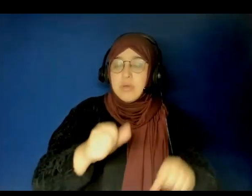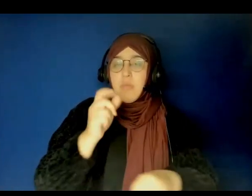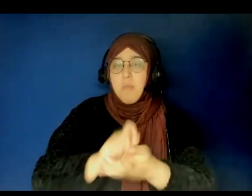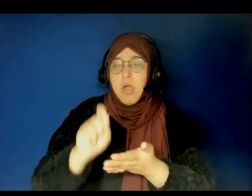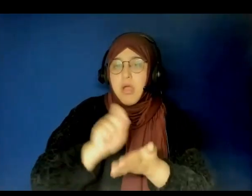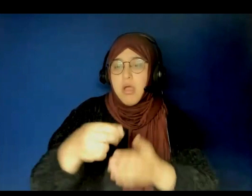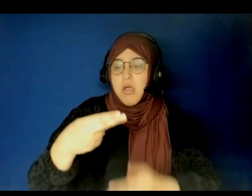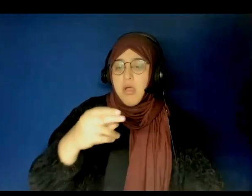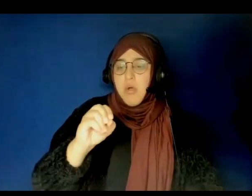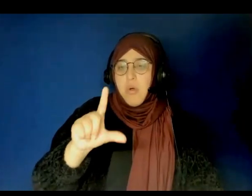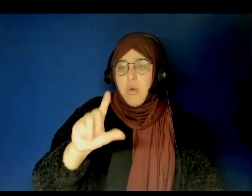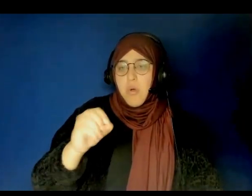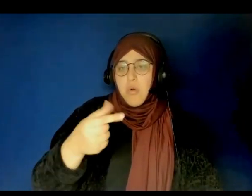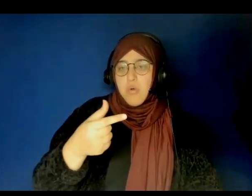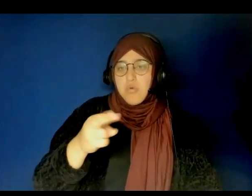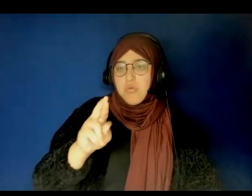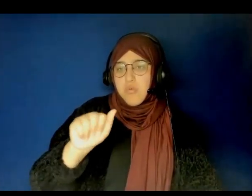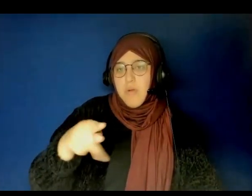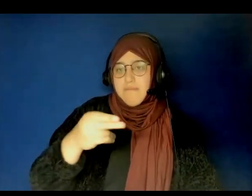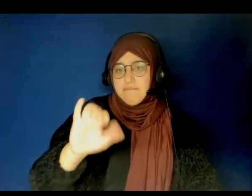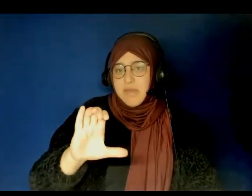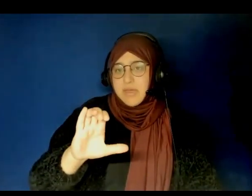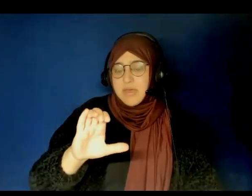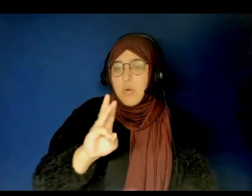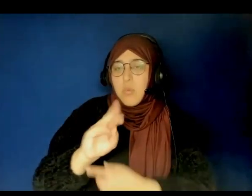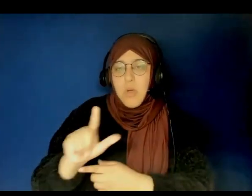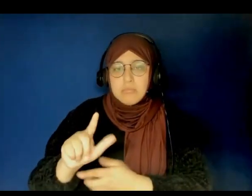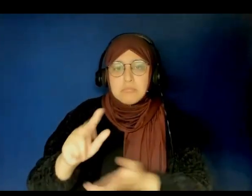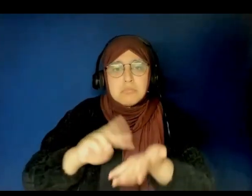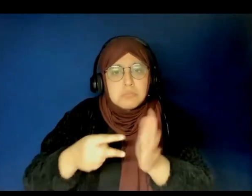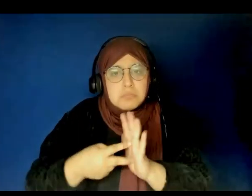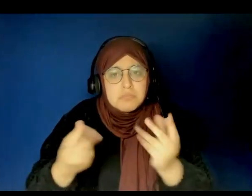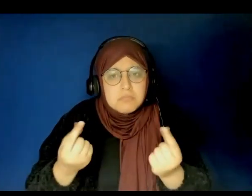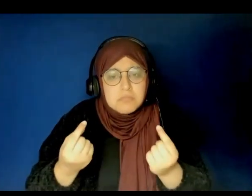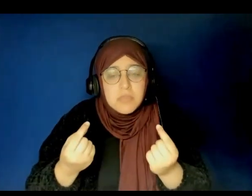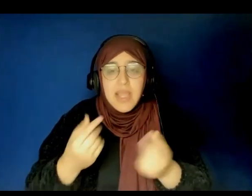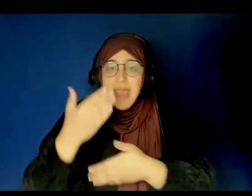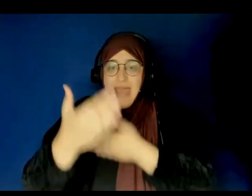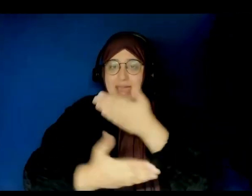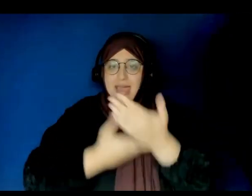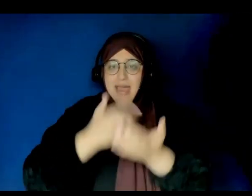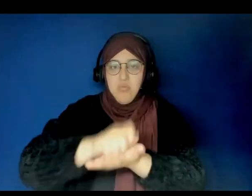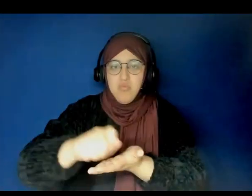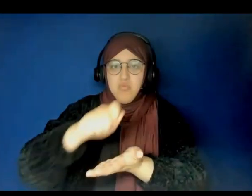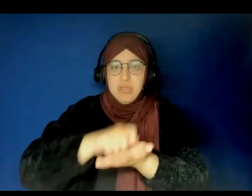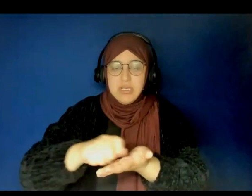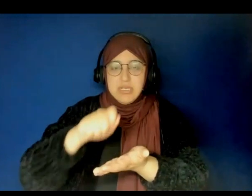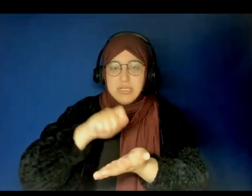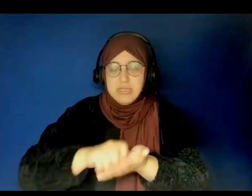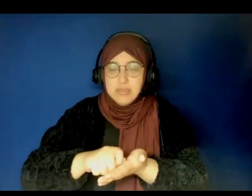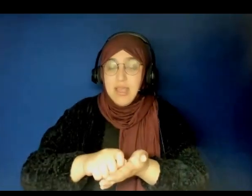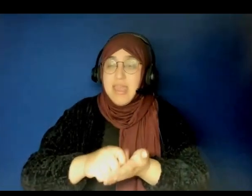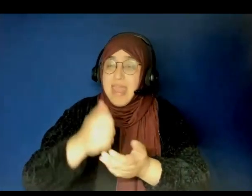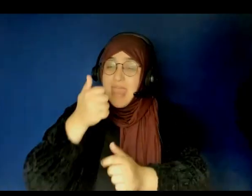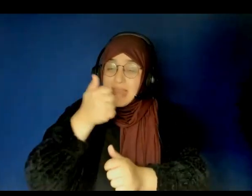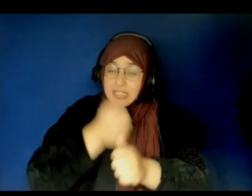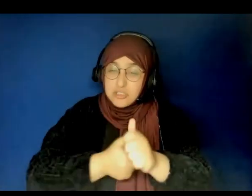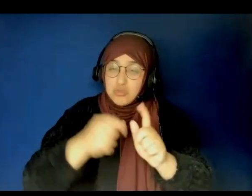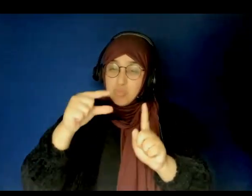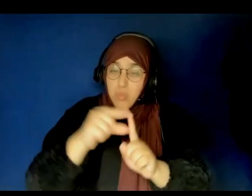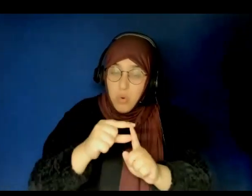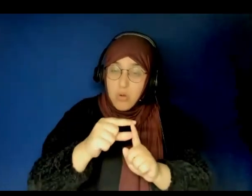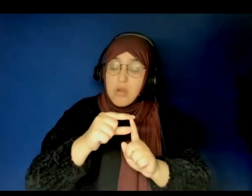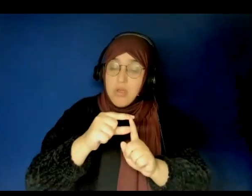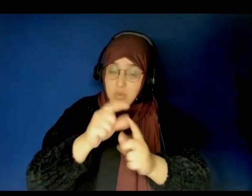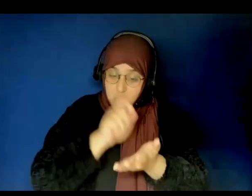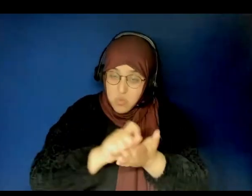And what that means is that is a handwritten will. Every word on that page is written by you in your own